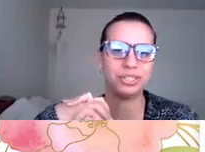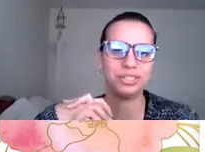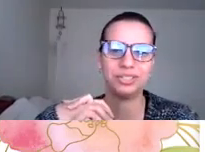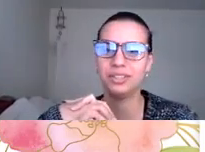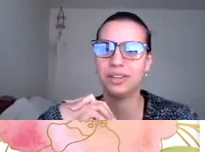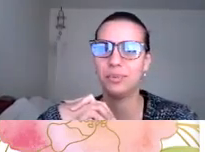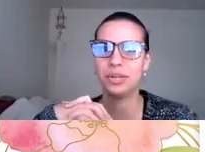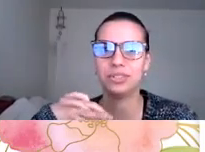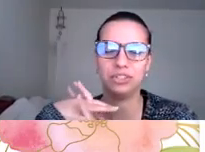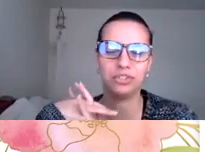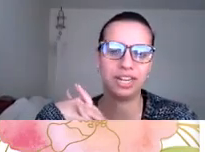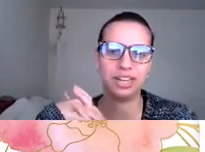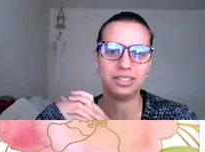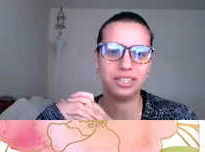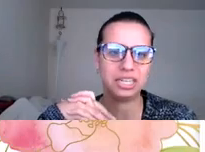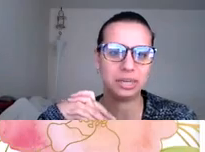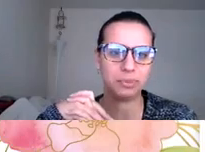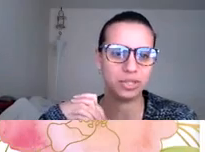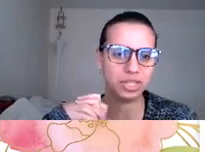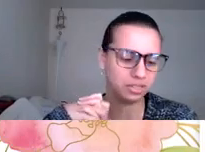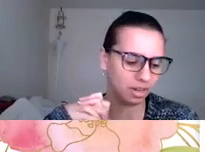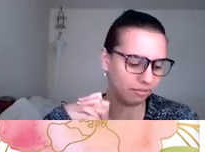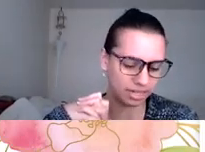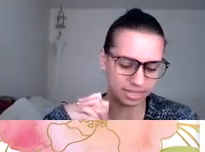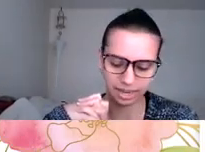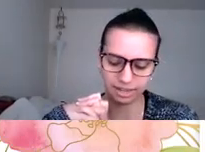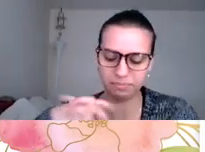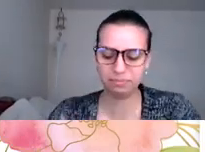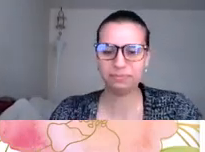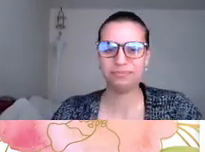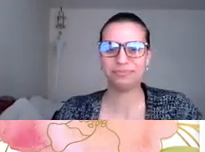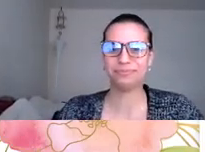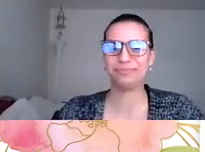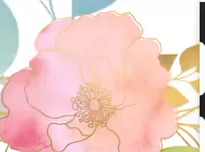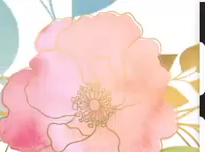the first pronunciation of the letter sound like Portuguese. So